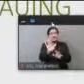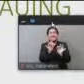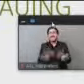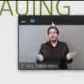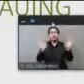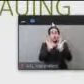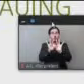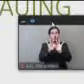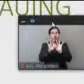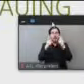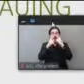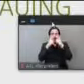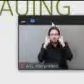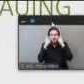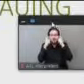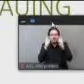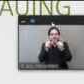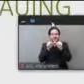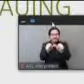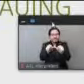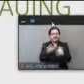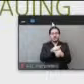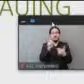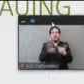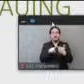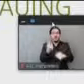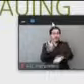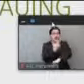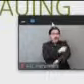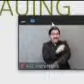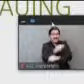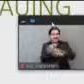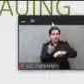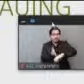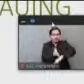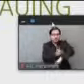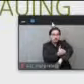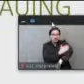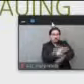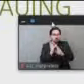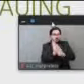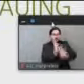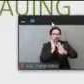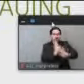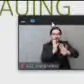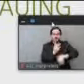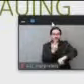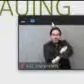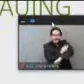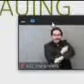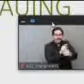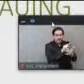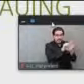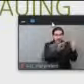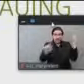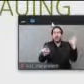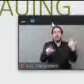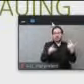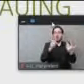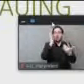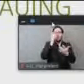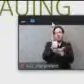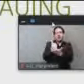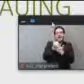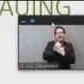success in vaccines, that should help us to keep from seeing another wave